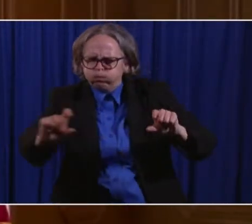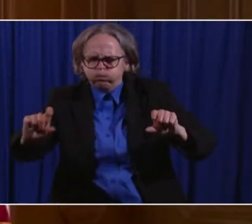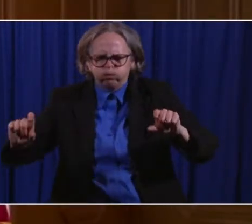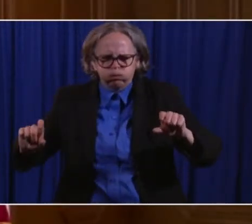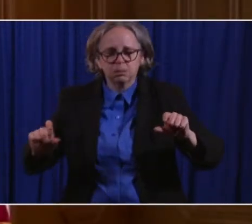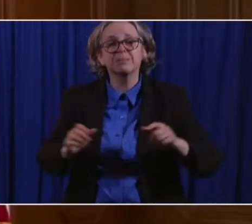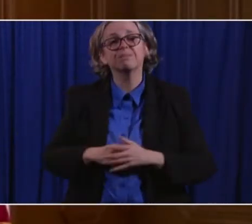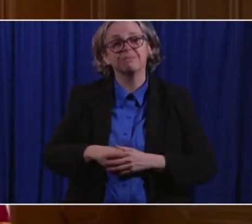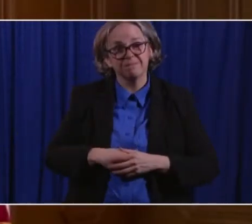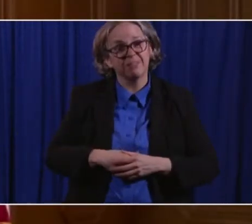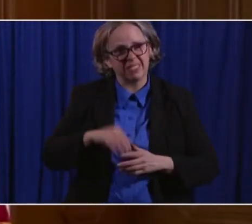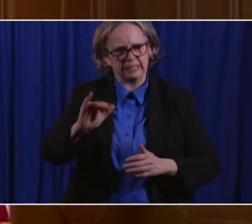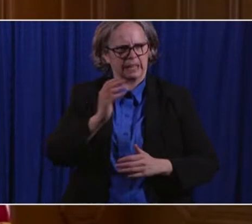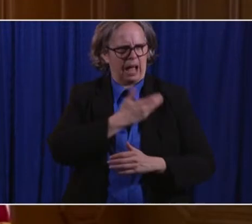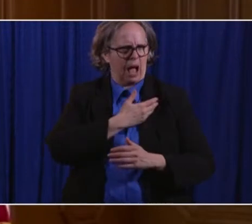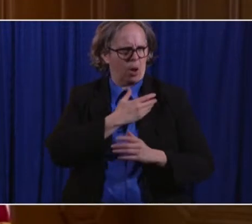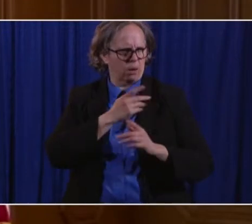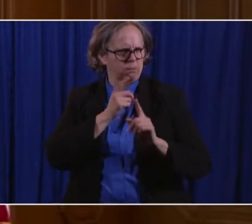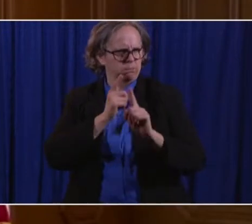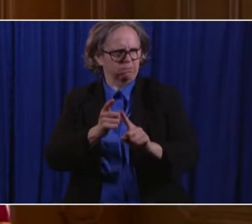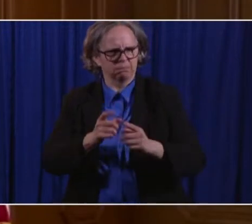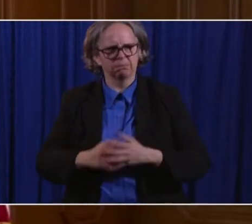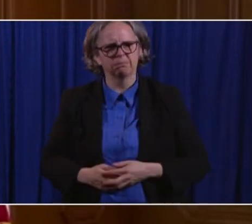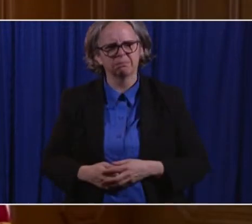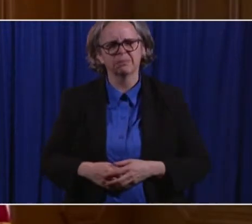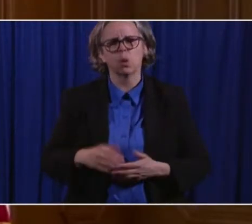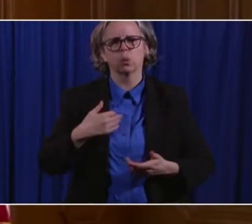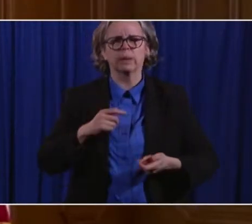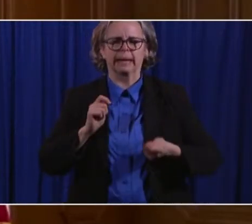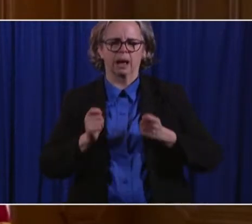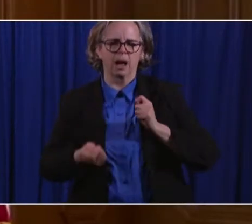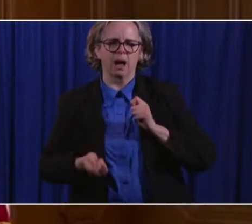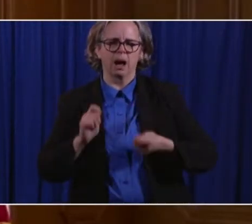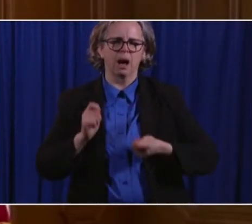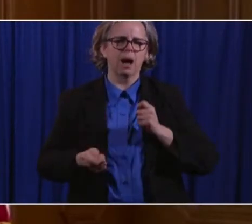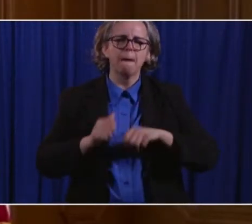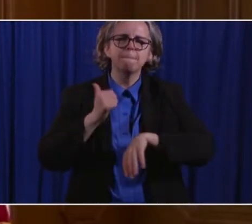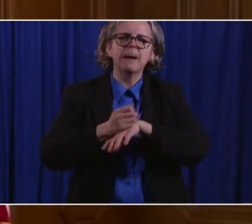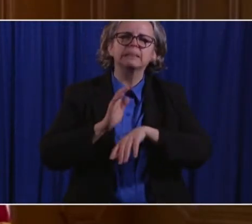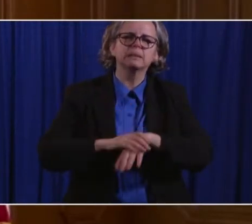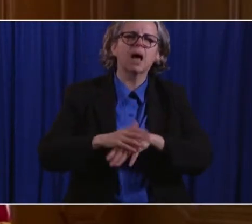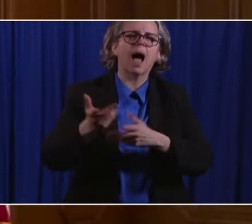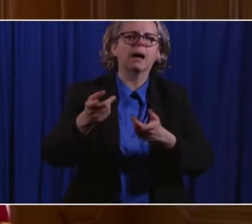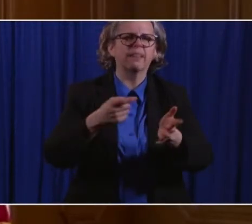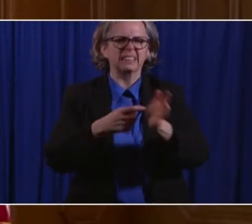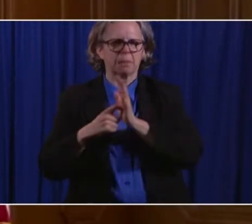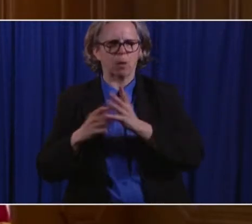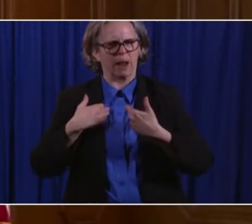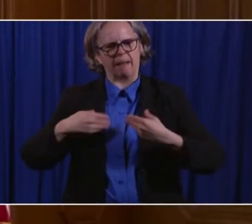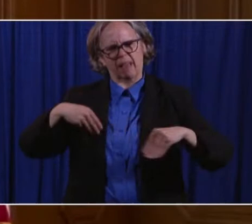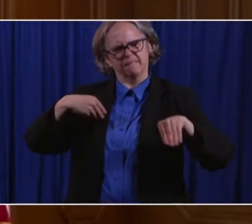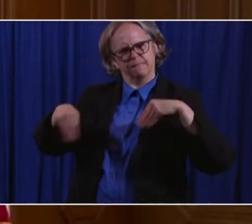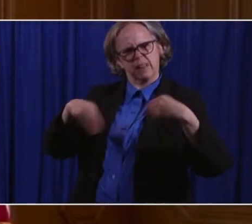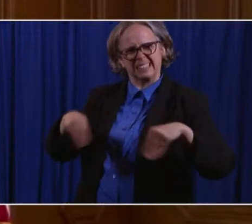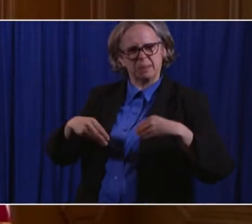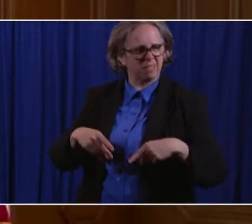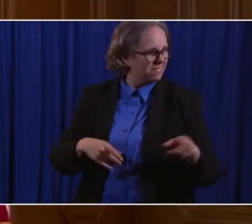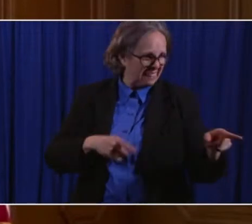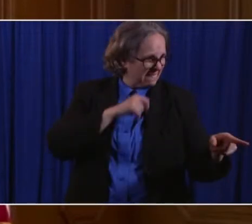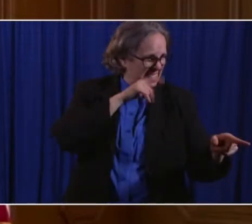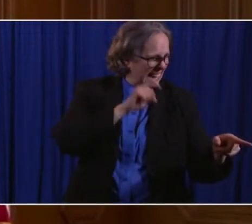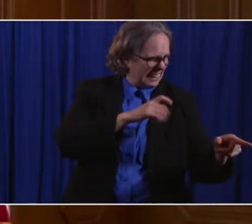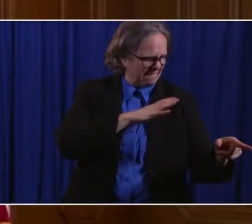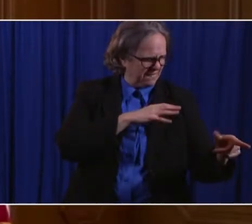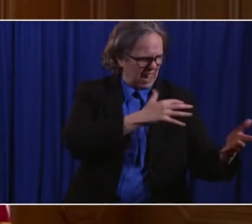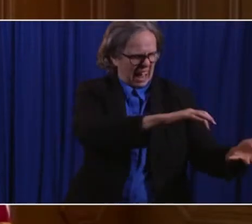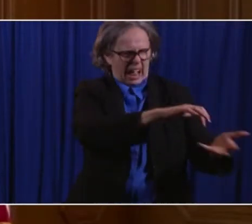So we've been able to adjust vaccination allocations where demand has lessened. Some of these have shifted to our mass vaccination sites and our